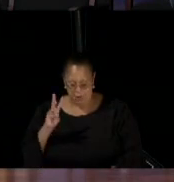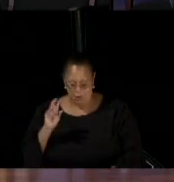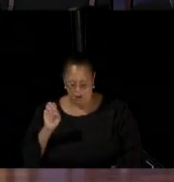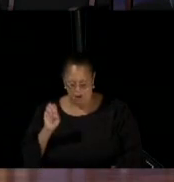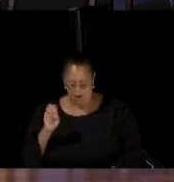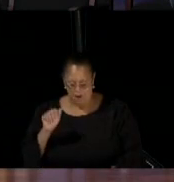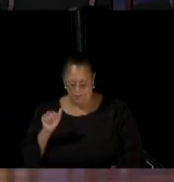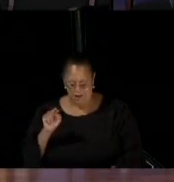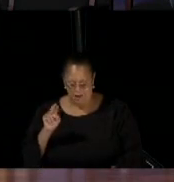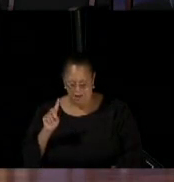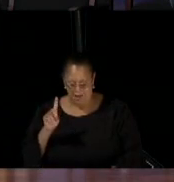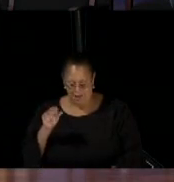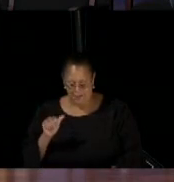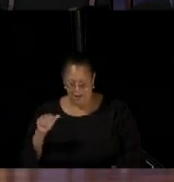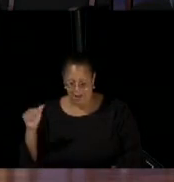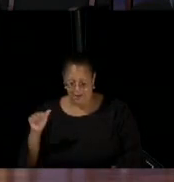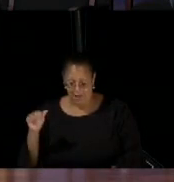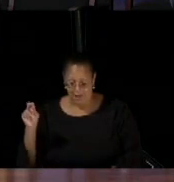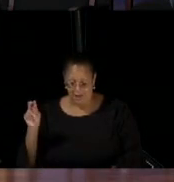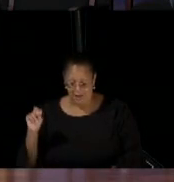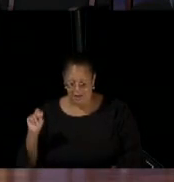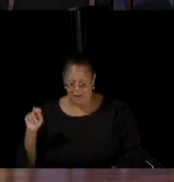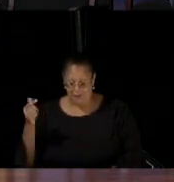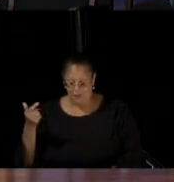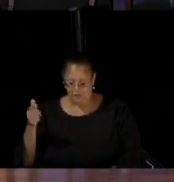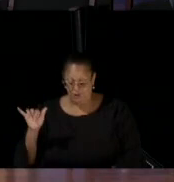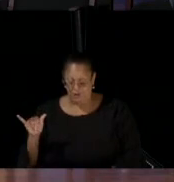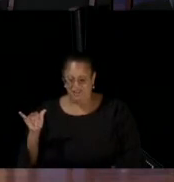Kwabena Adonayameche Jesse.